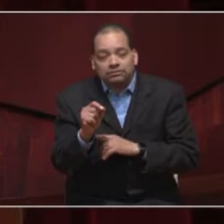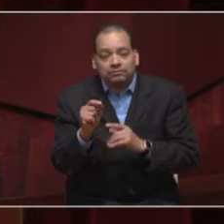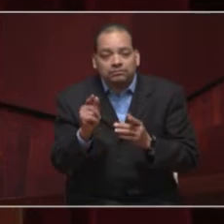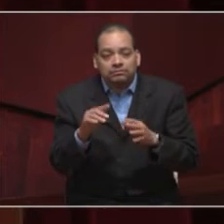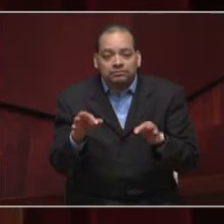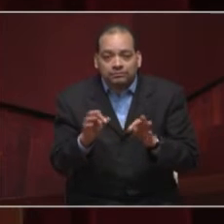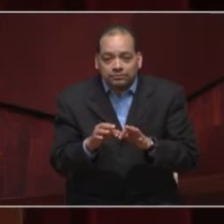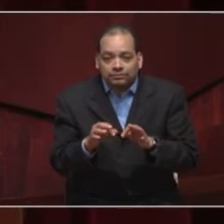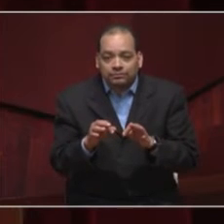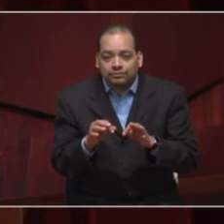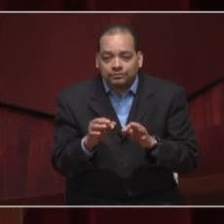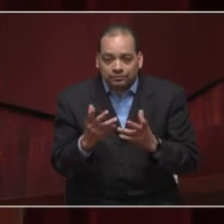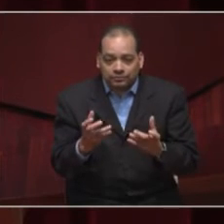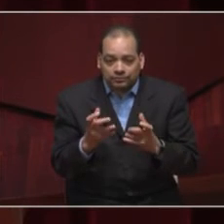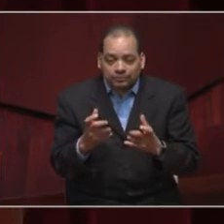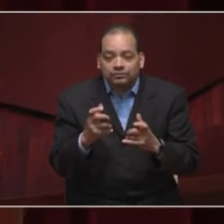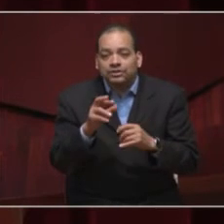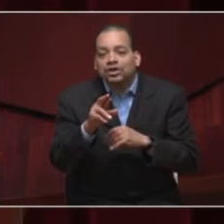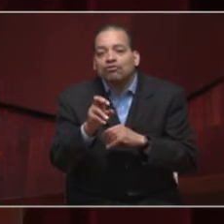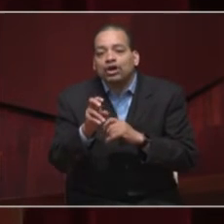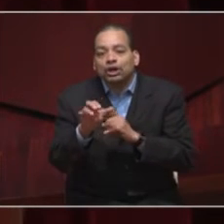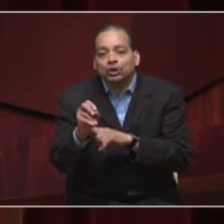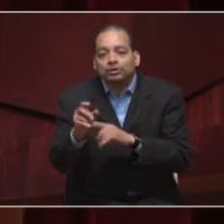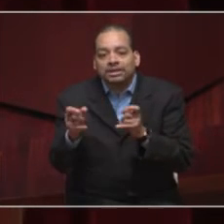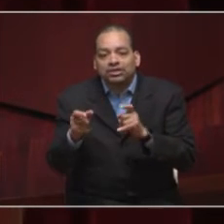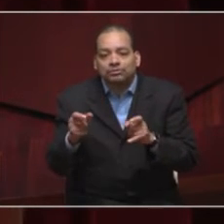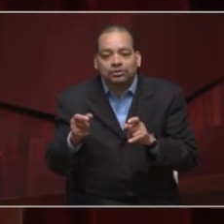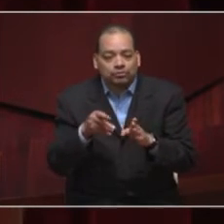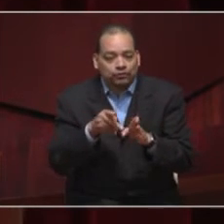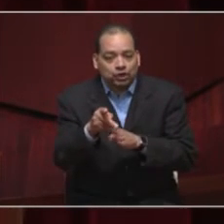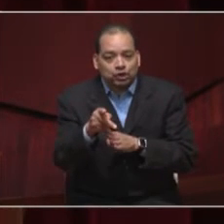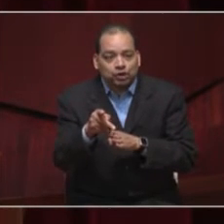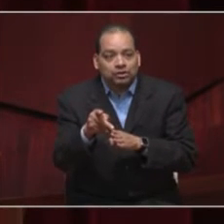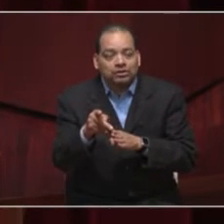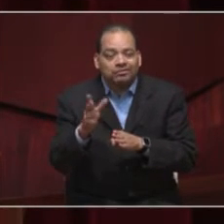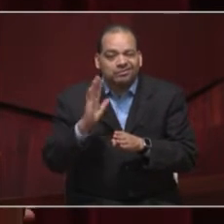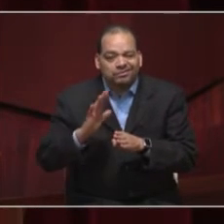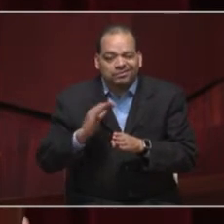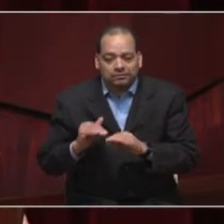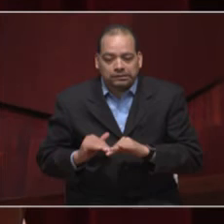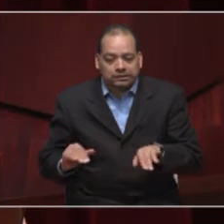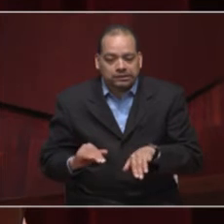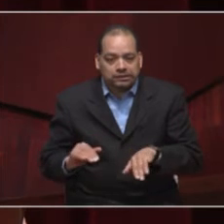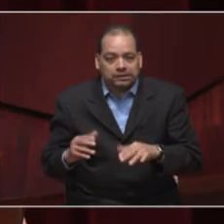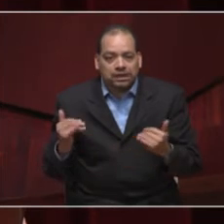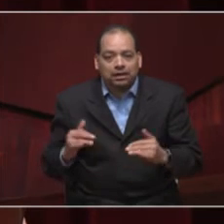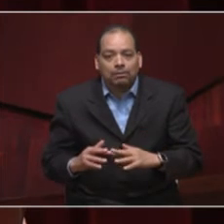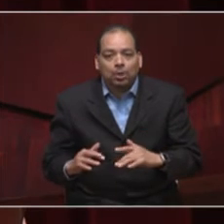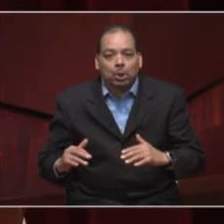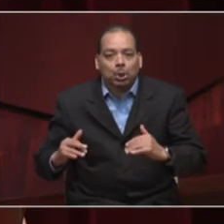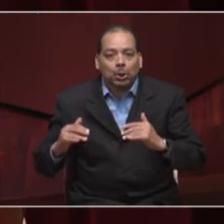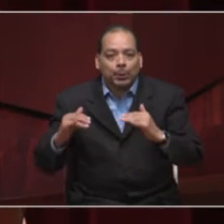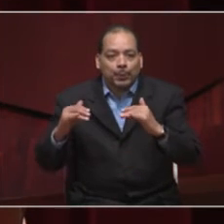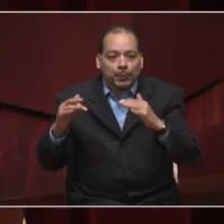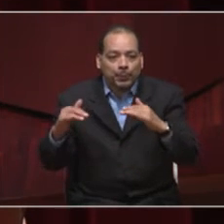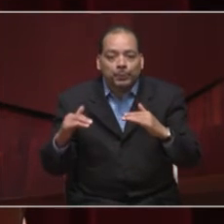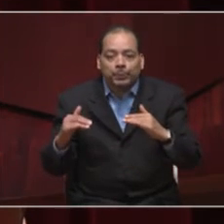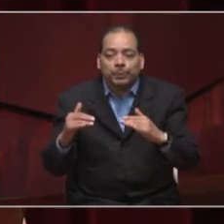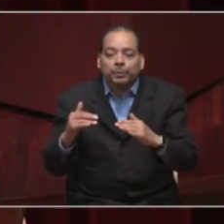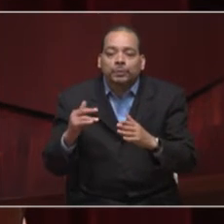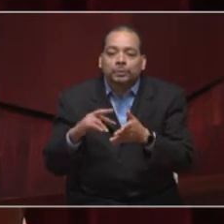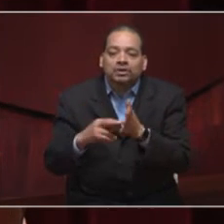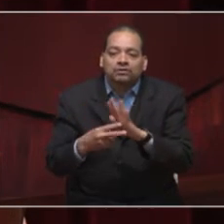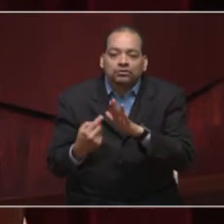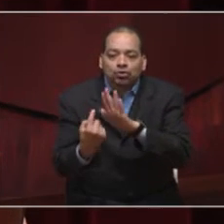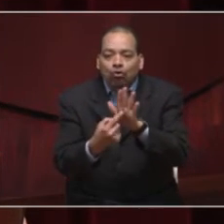obviously elevate the records management profession, bringing it more from administrative to the profession that it is, kind of illustrating the skills